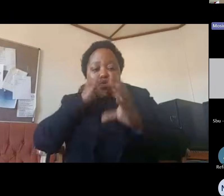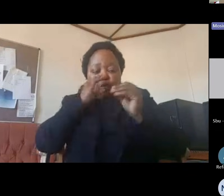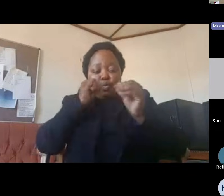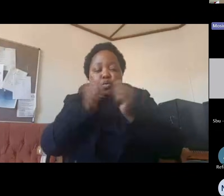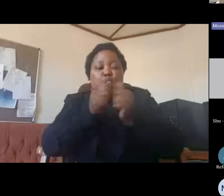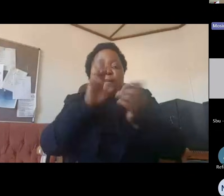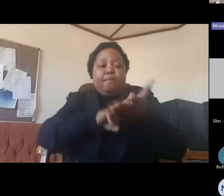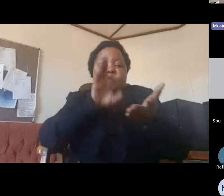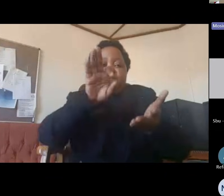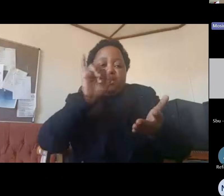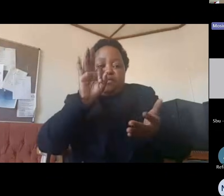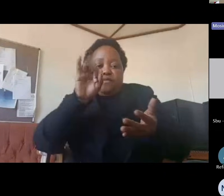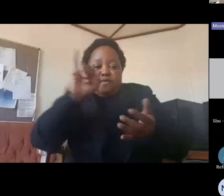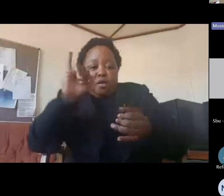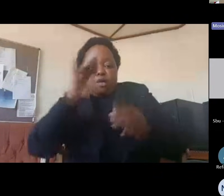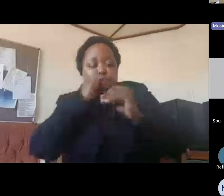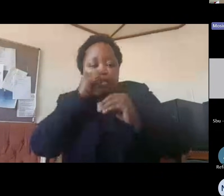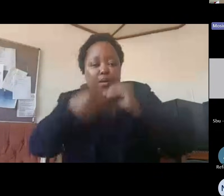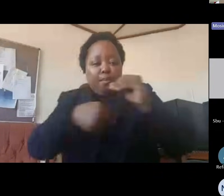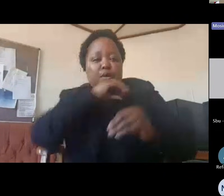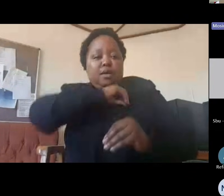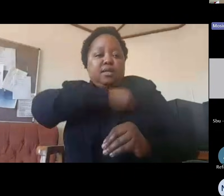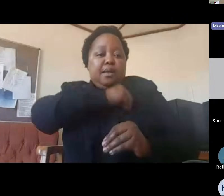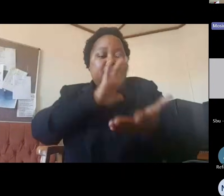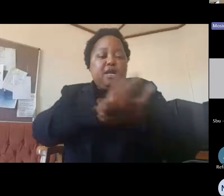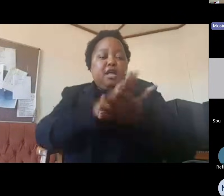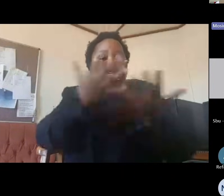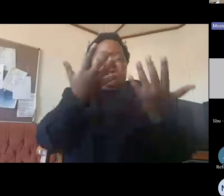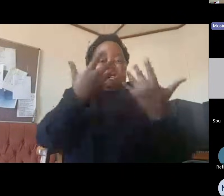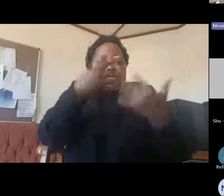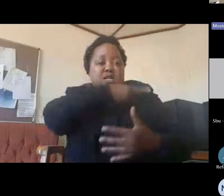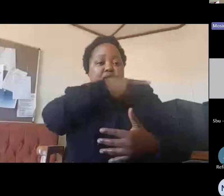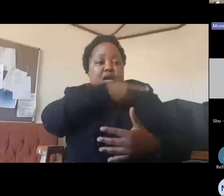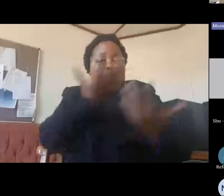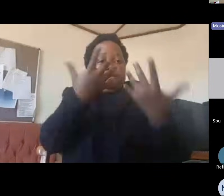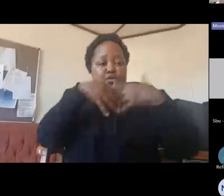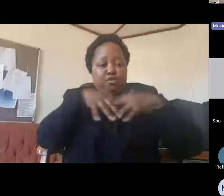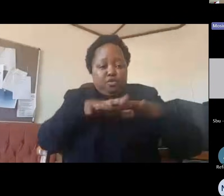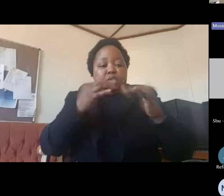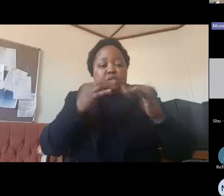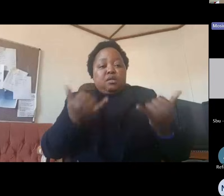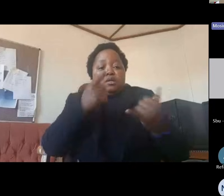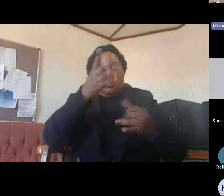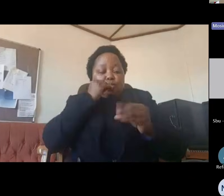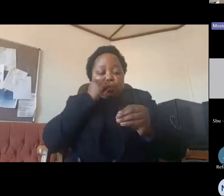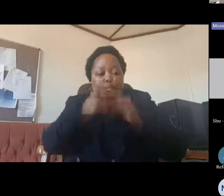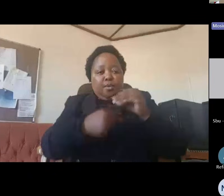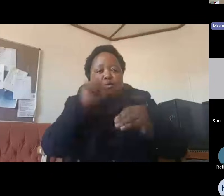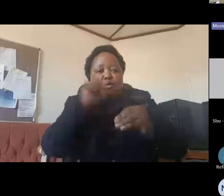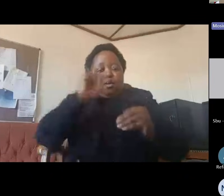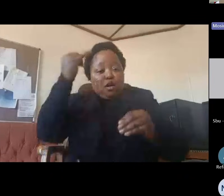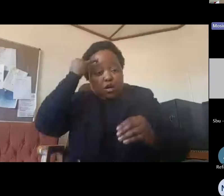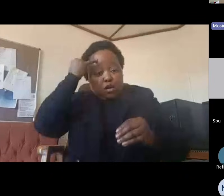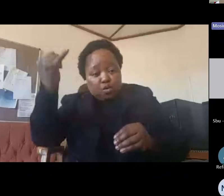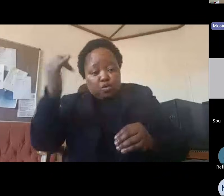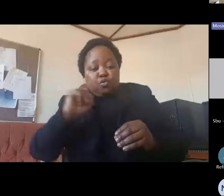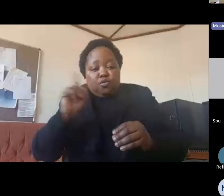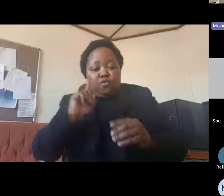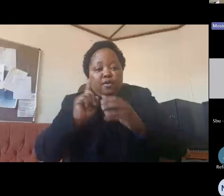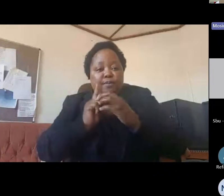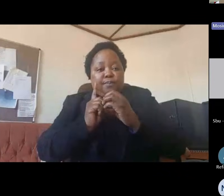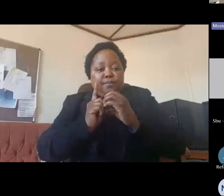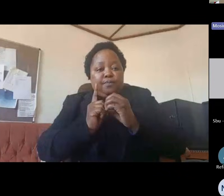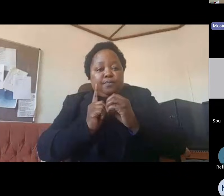on disability and gender mainstreaming, where she touched on issues of disability as